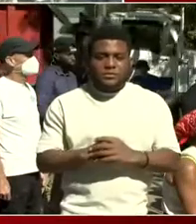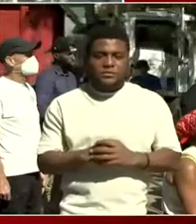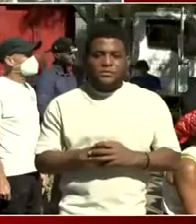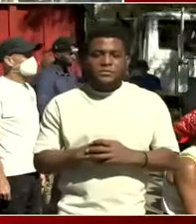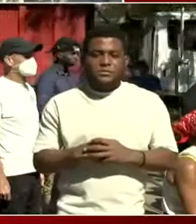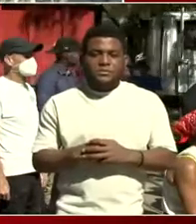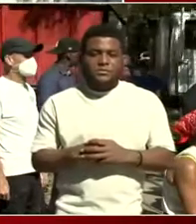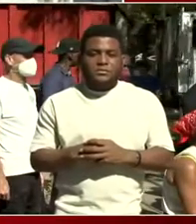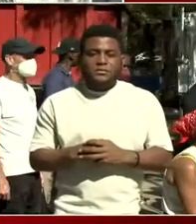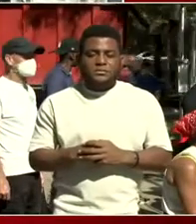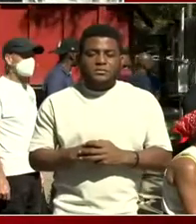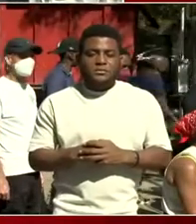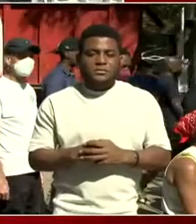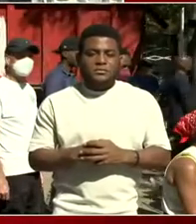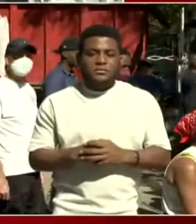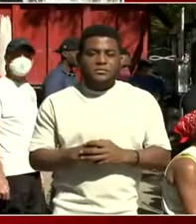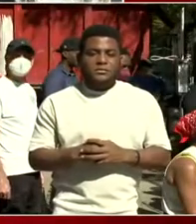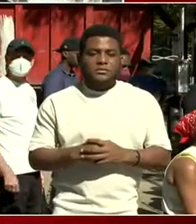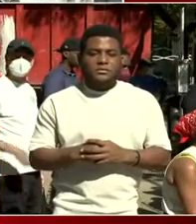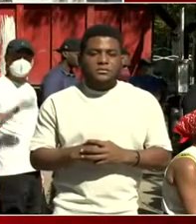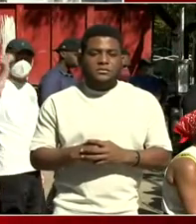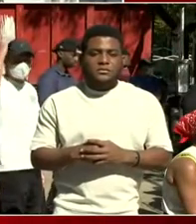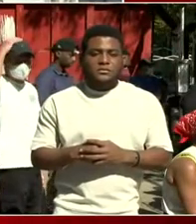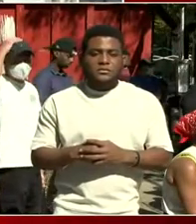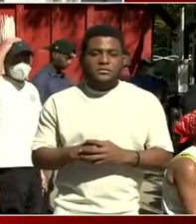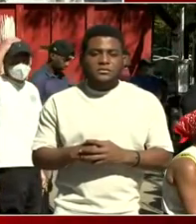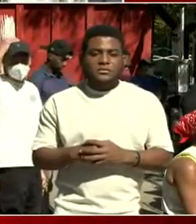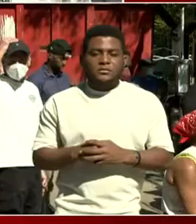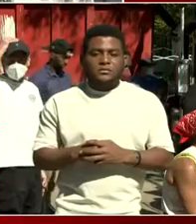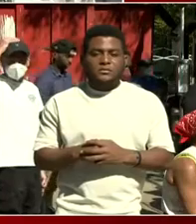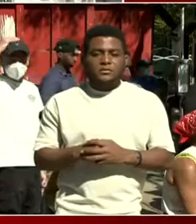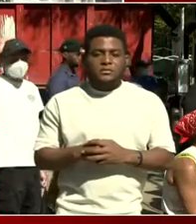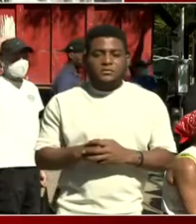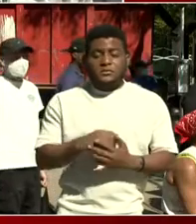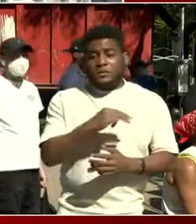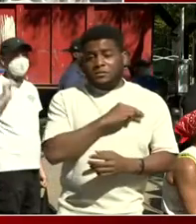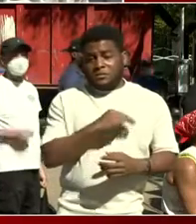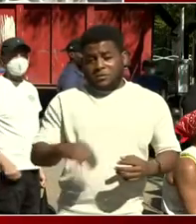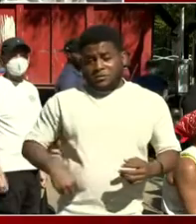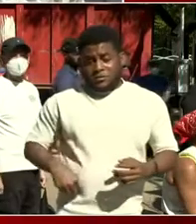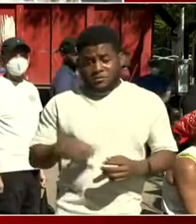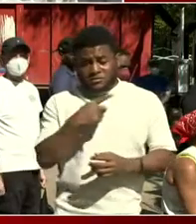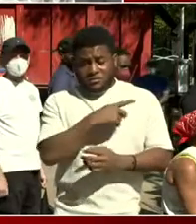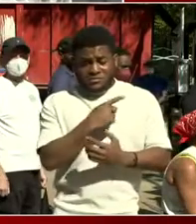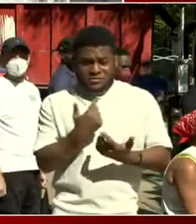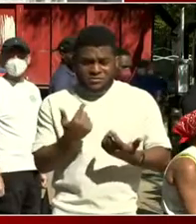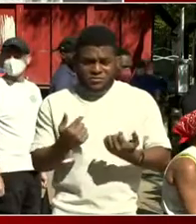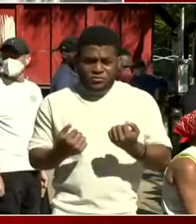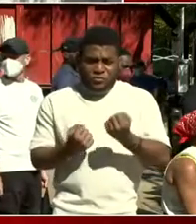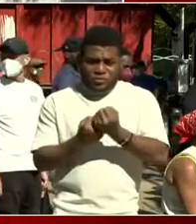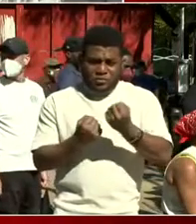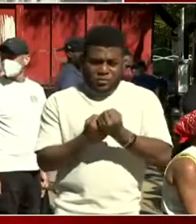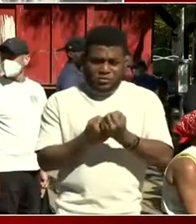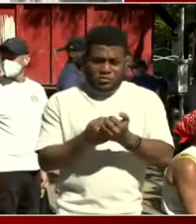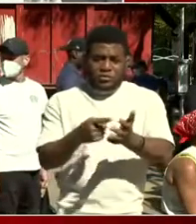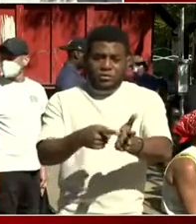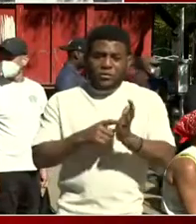The second question is for you, Mayor Bowser. Do you support Mendelson's bill to require the vaccine for council members and their staff?